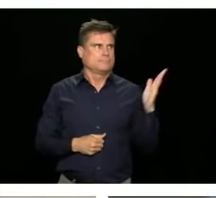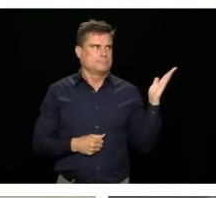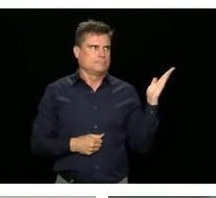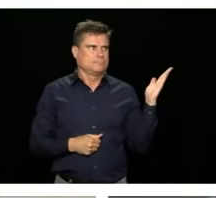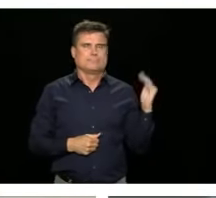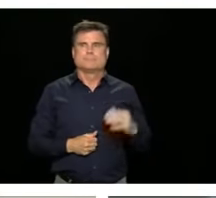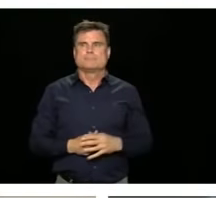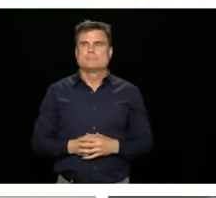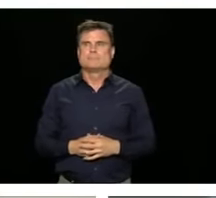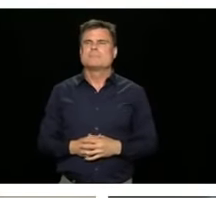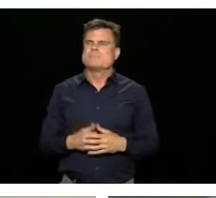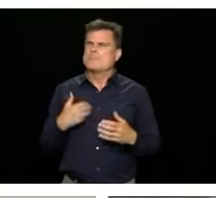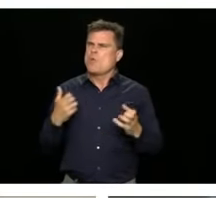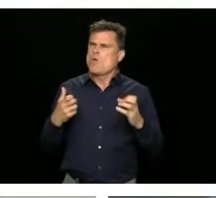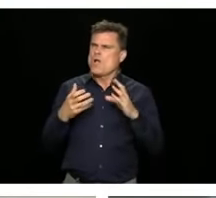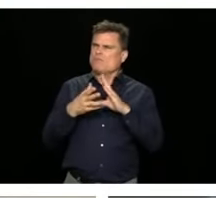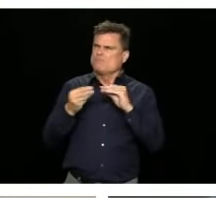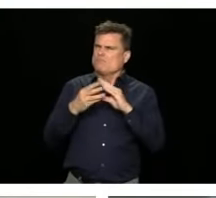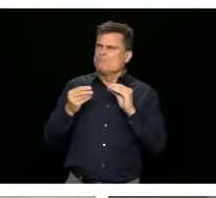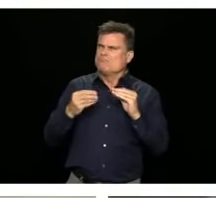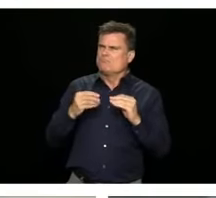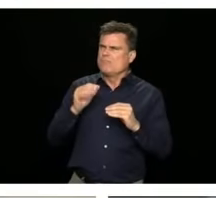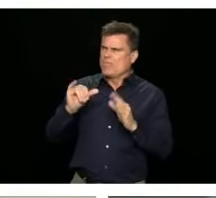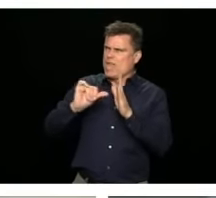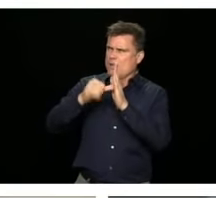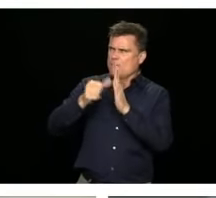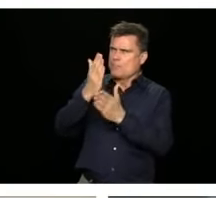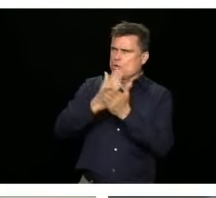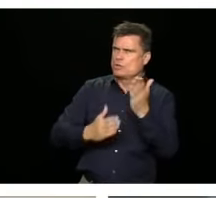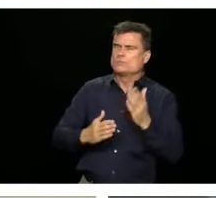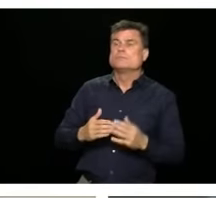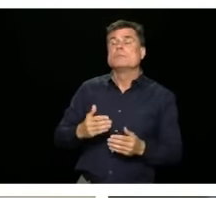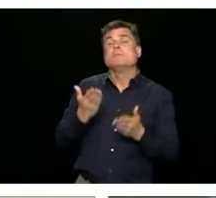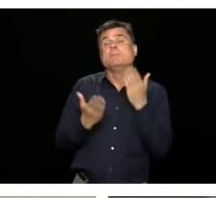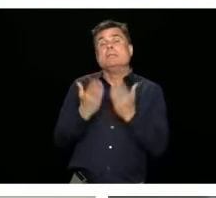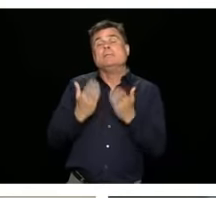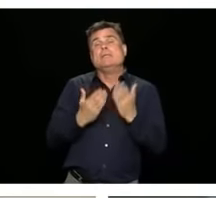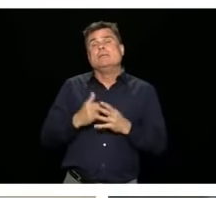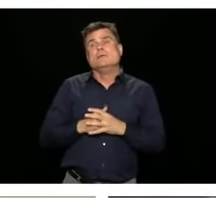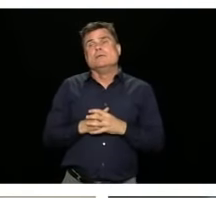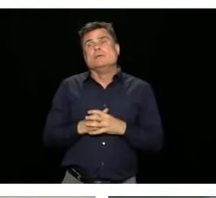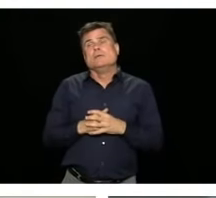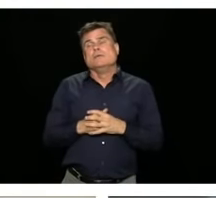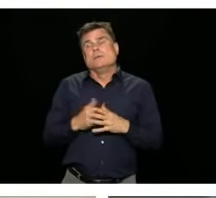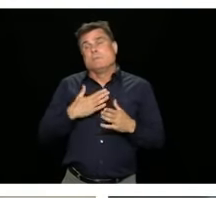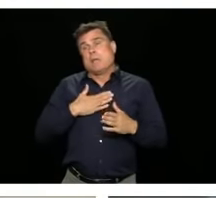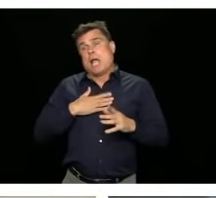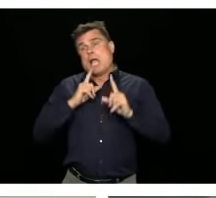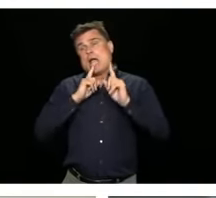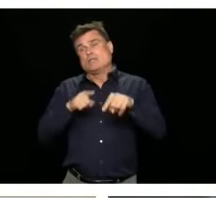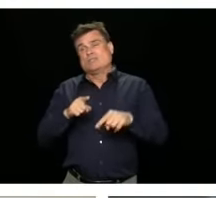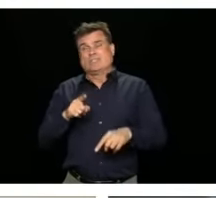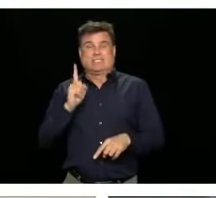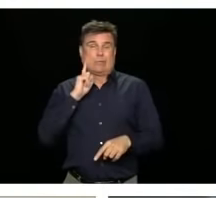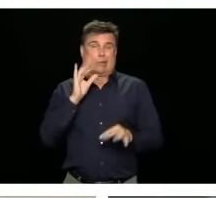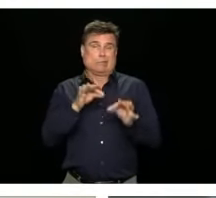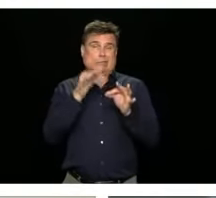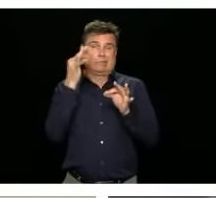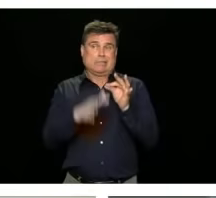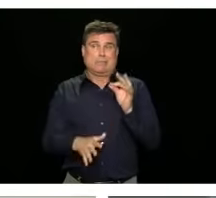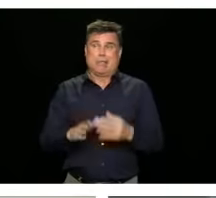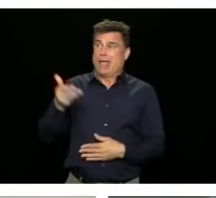tongue-in-cheek when I was saying hire them, but we are applying. But there's one thing we need to take into consideration and reevaluate, which is the